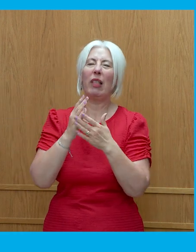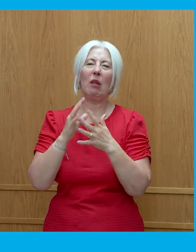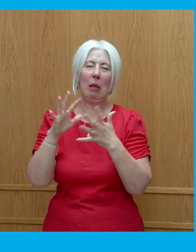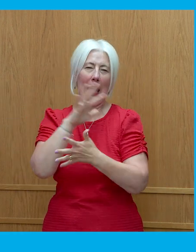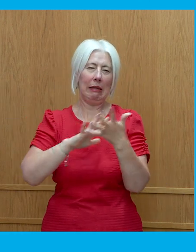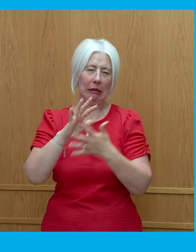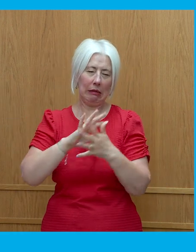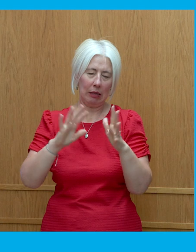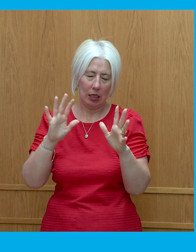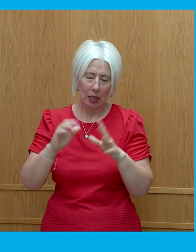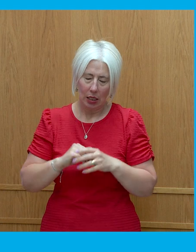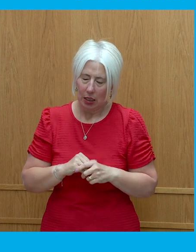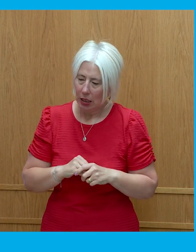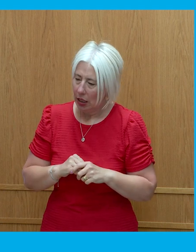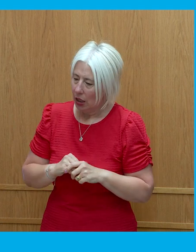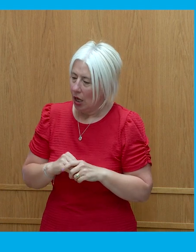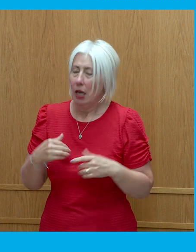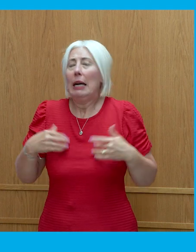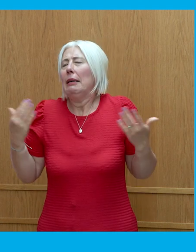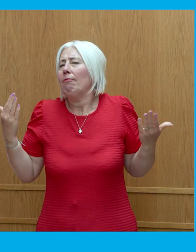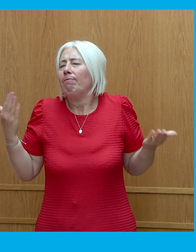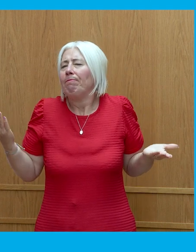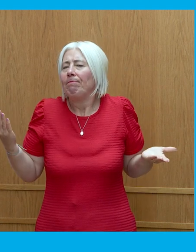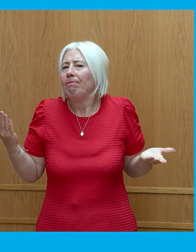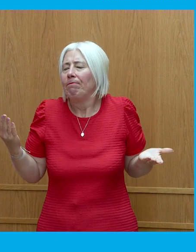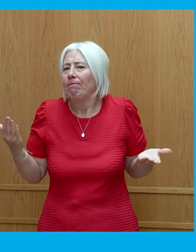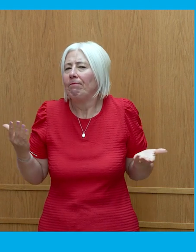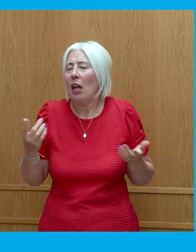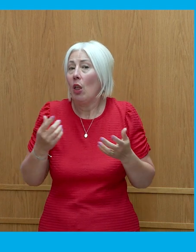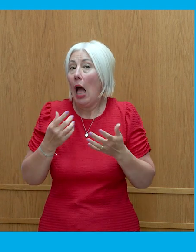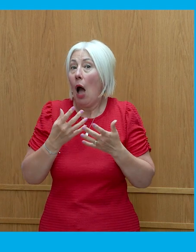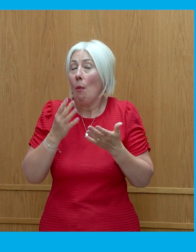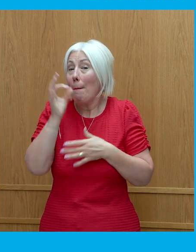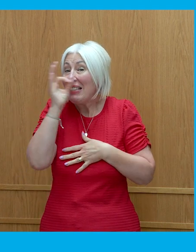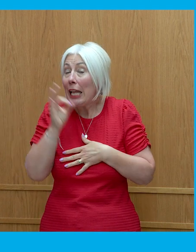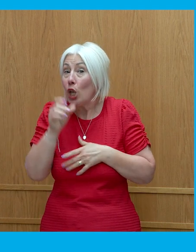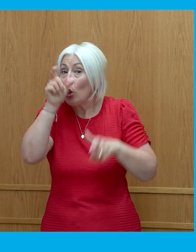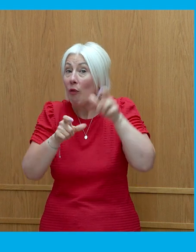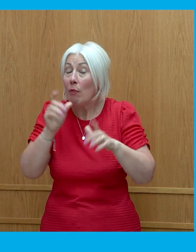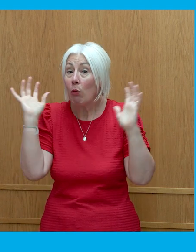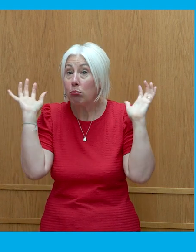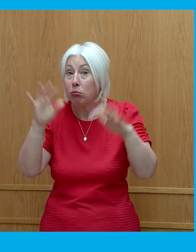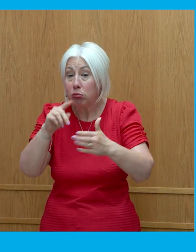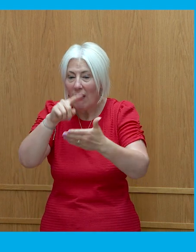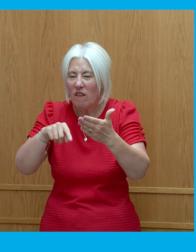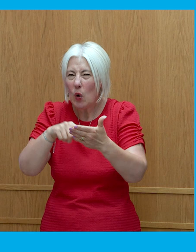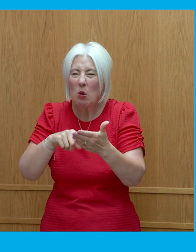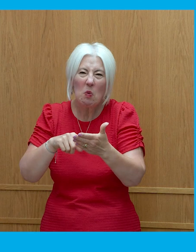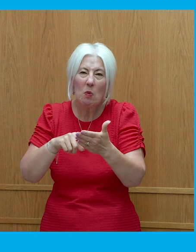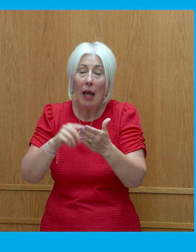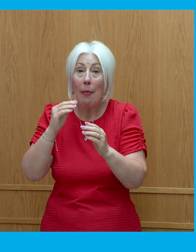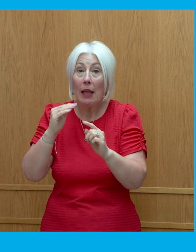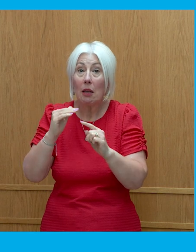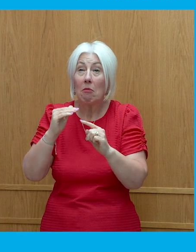think I don't know what the likely turnout percentage would be. I can't imagine it's north of